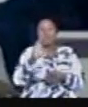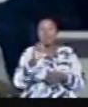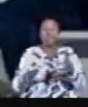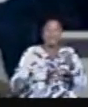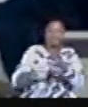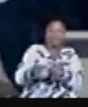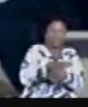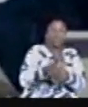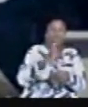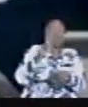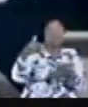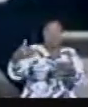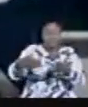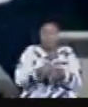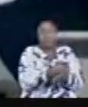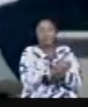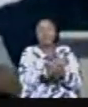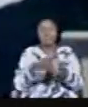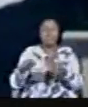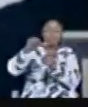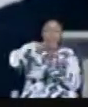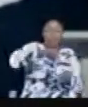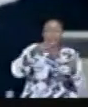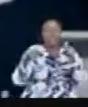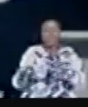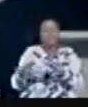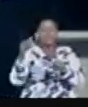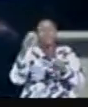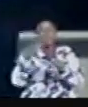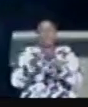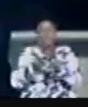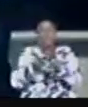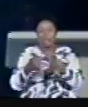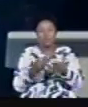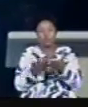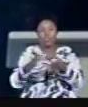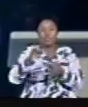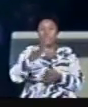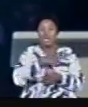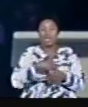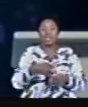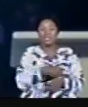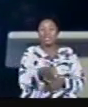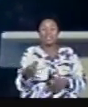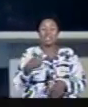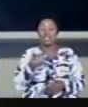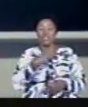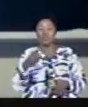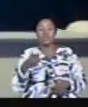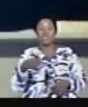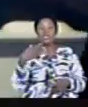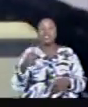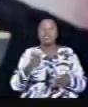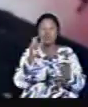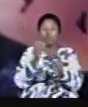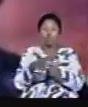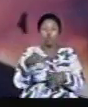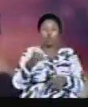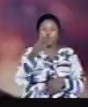fresh baptism in the Holy Ghost. And they spake the word of God